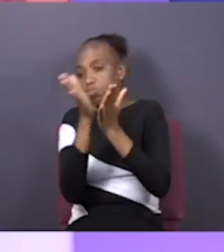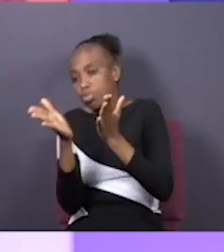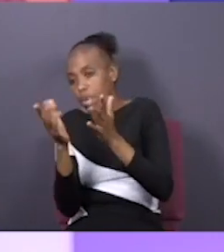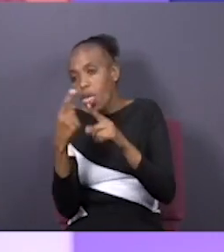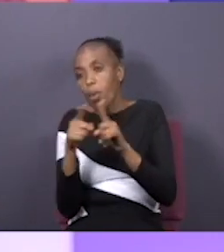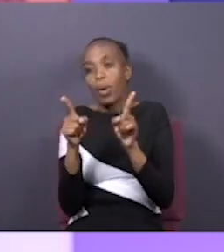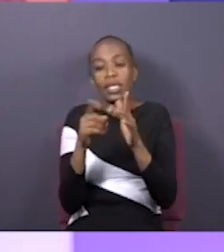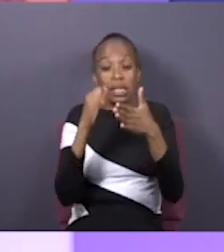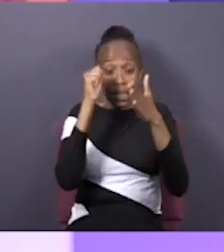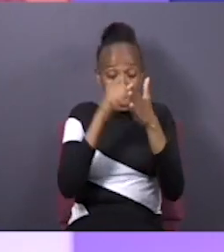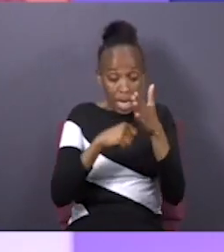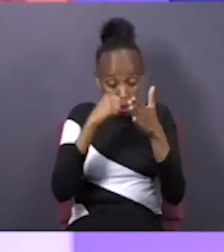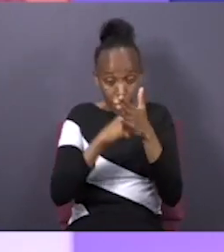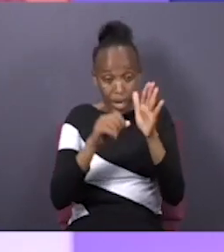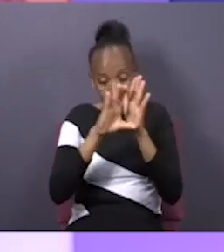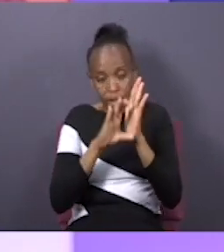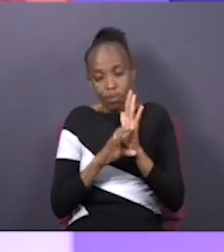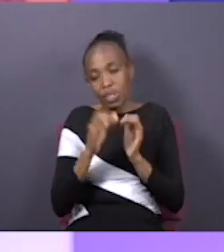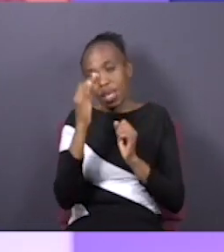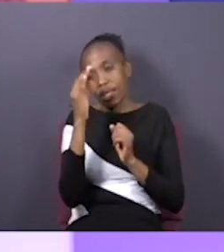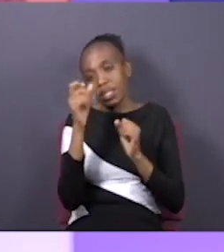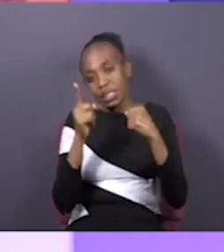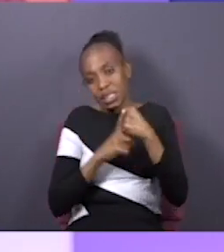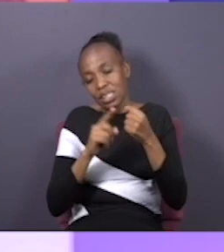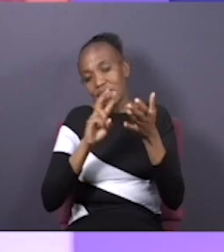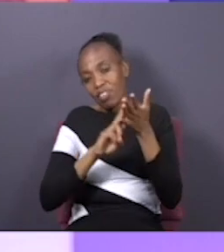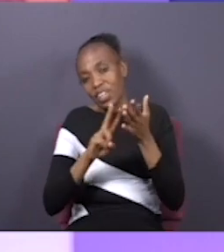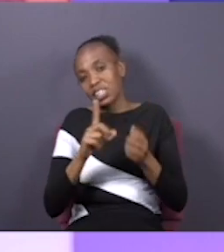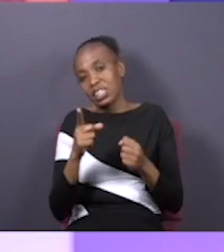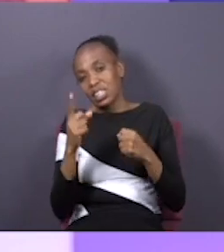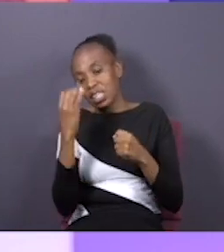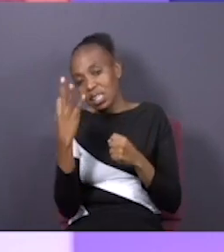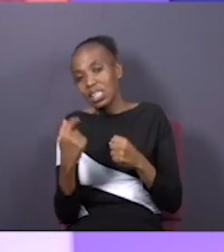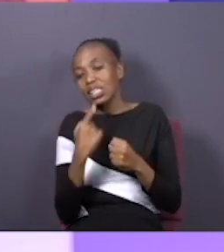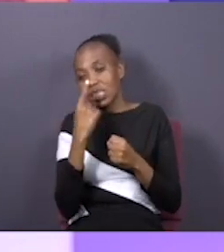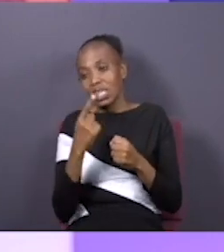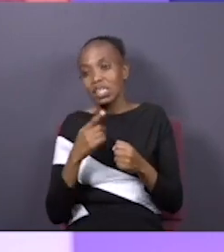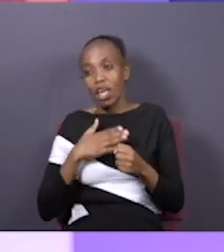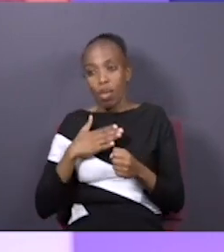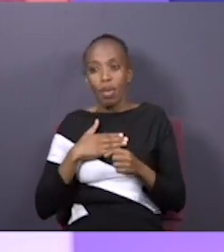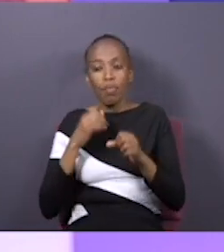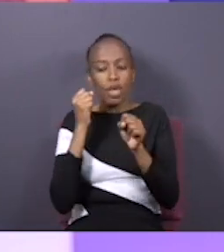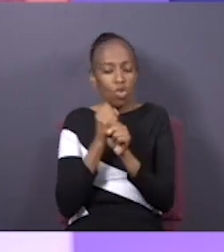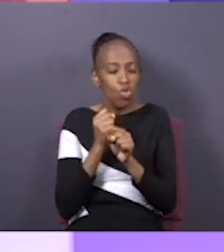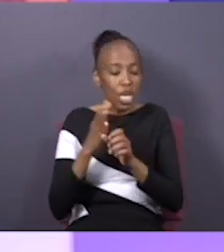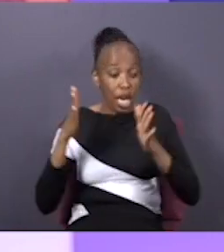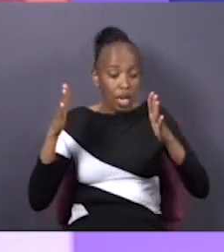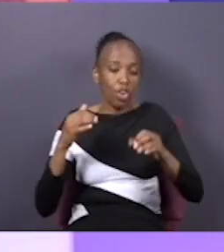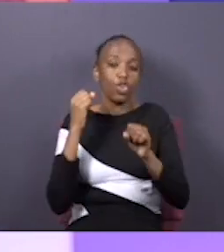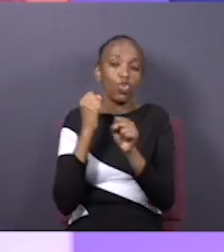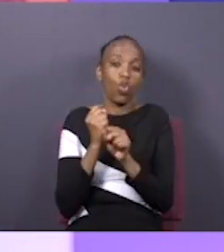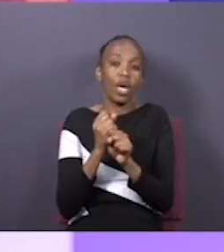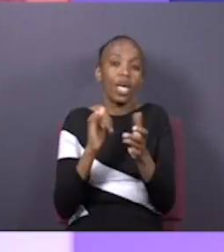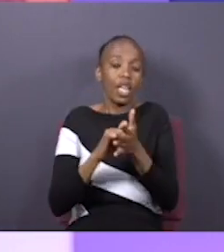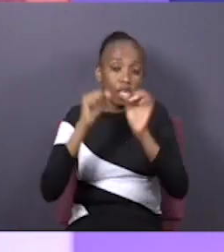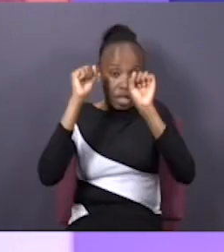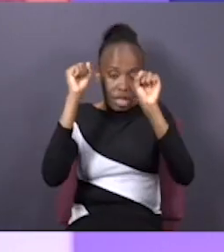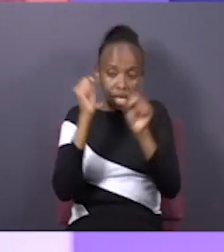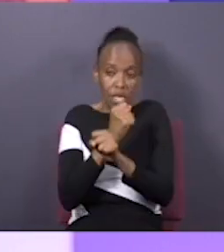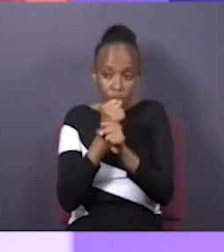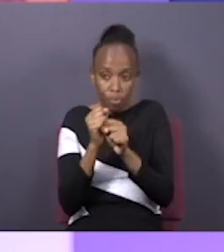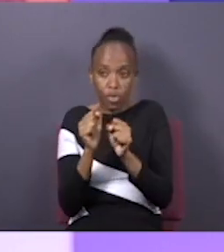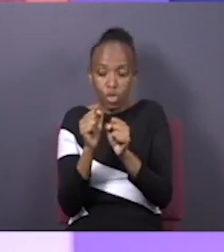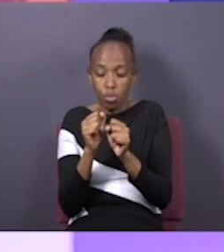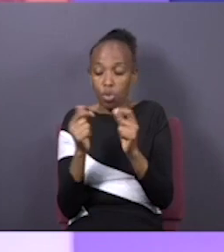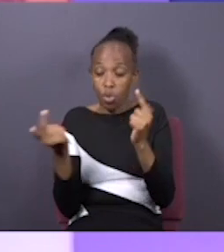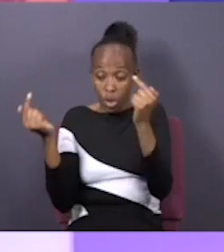him. But in Nehemiah chapter 6, verse 3, he says, I am doing a great work so that I cannot come